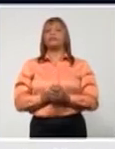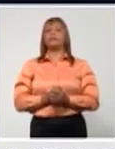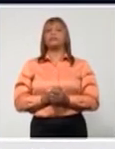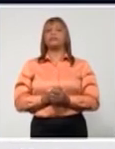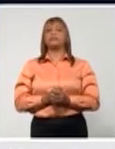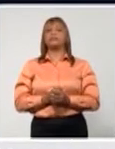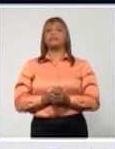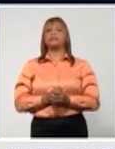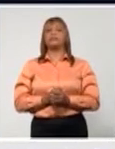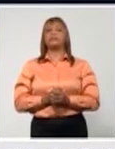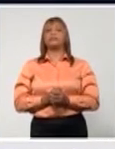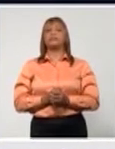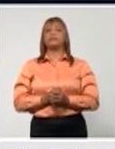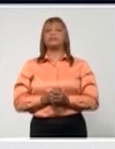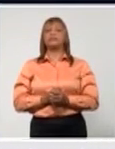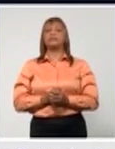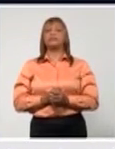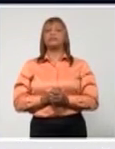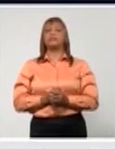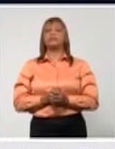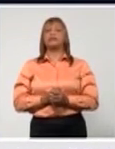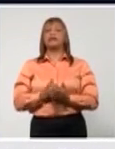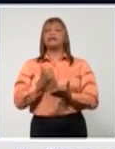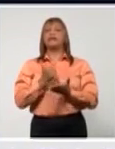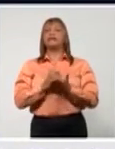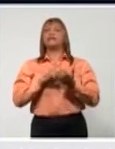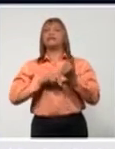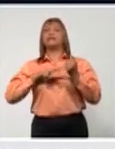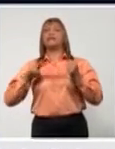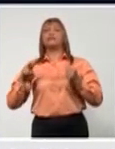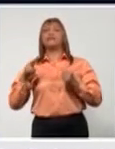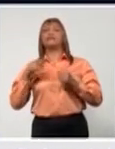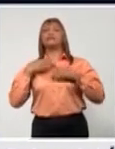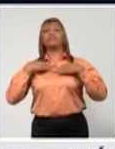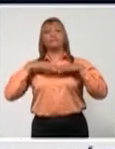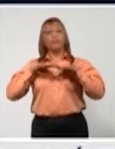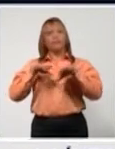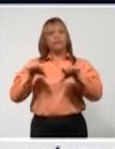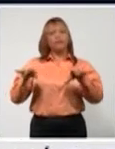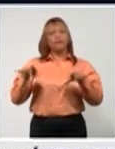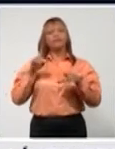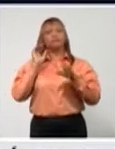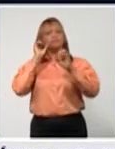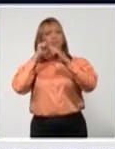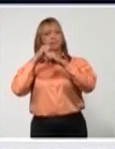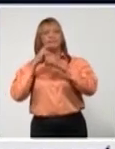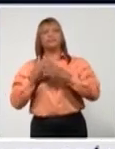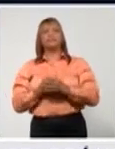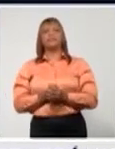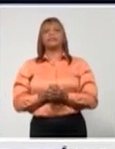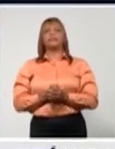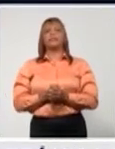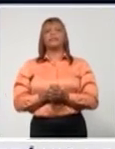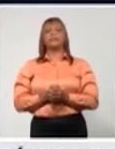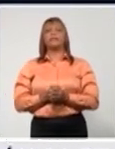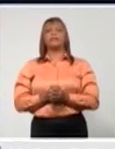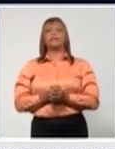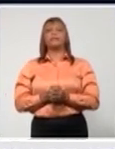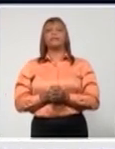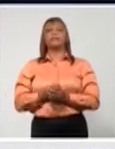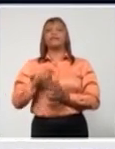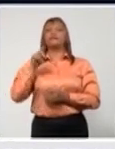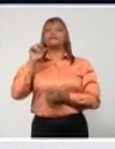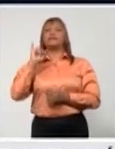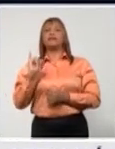2,745 samples. 628 in Havana's Hygiene, Epidemiology and Microbiology Center, a number that reflects